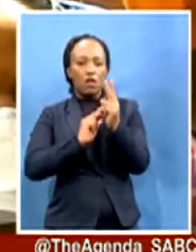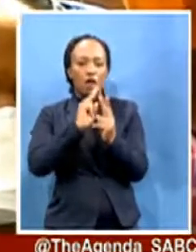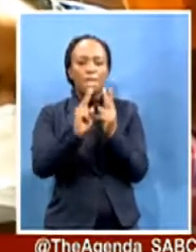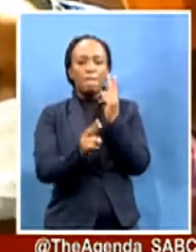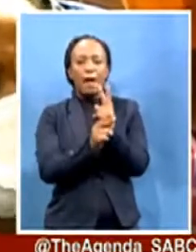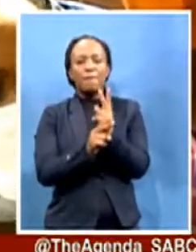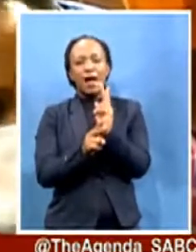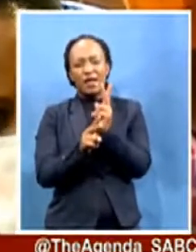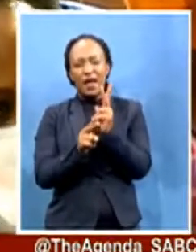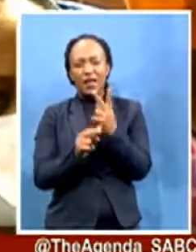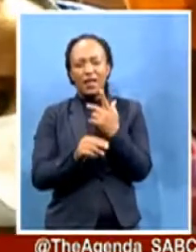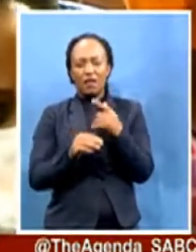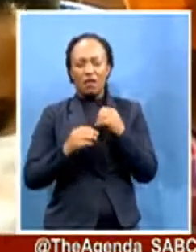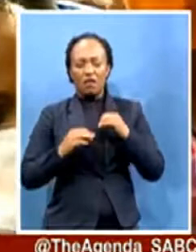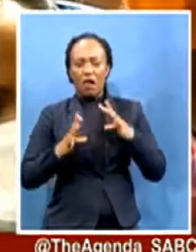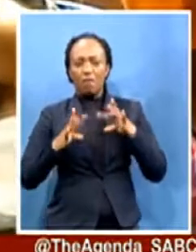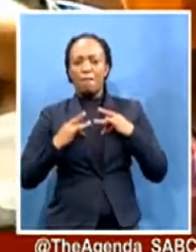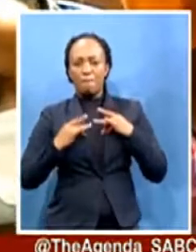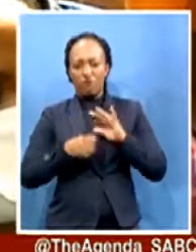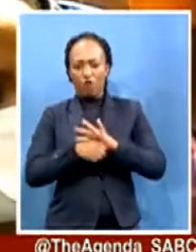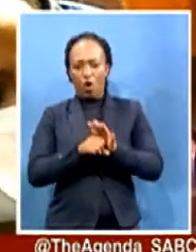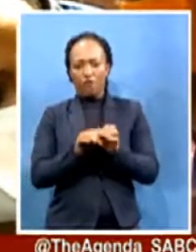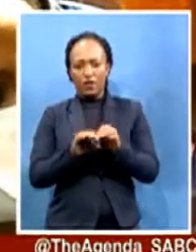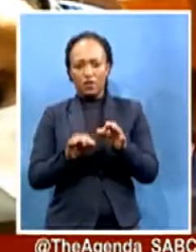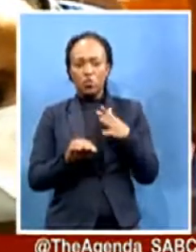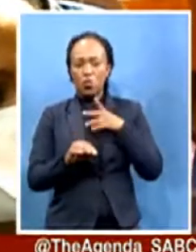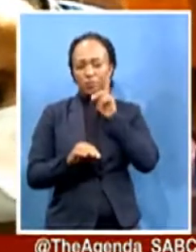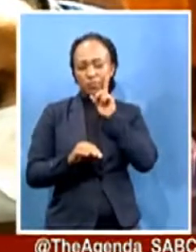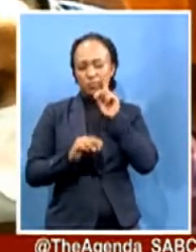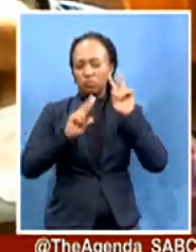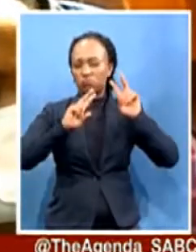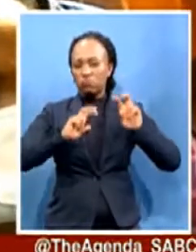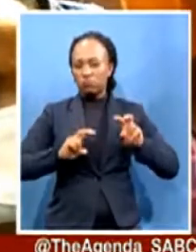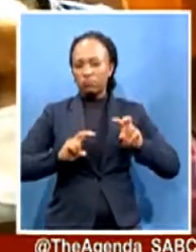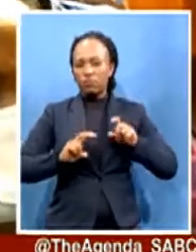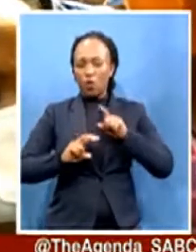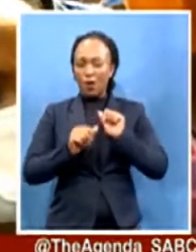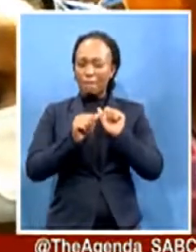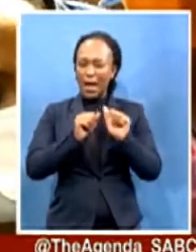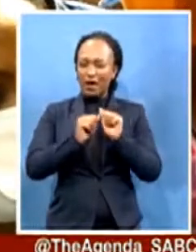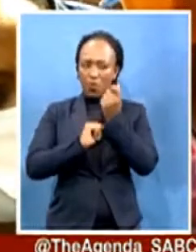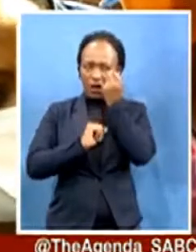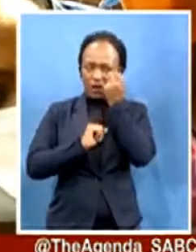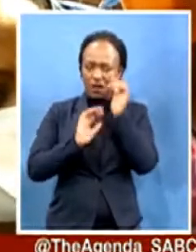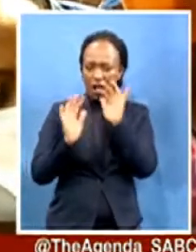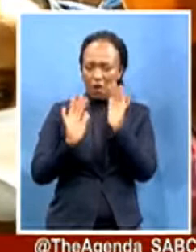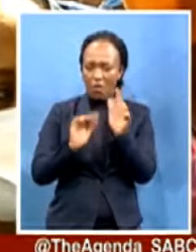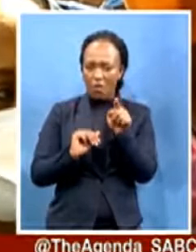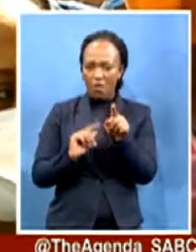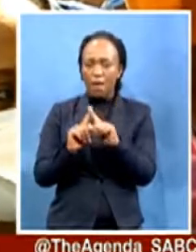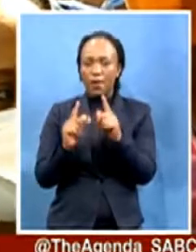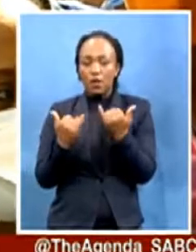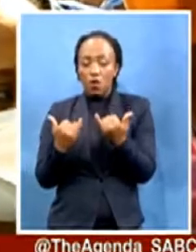study, the first part, was actually observing. It will give us a much better sense, although already you will see at this point that